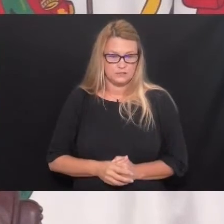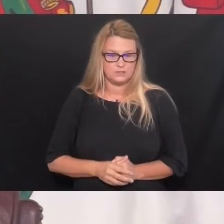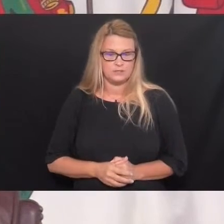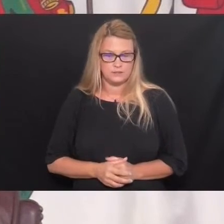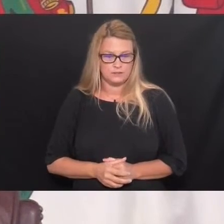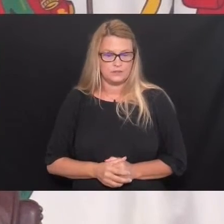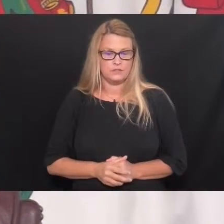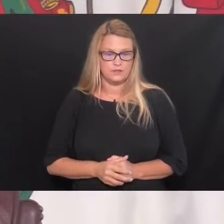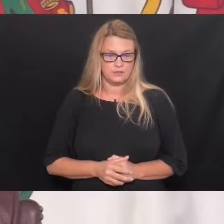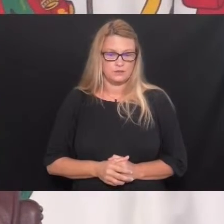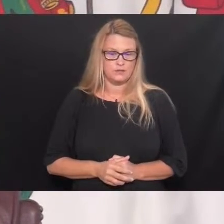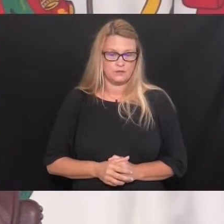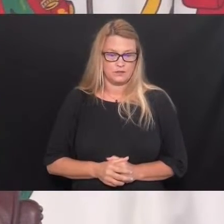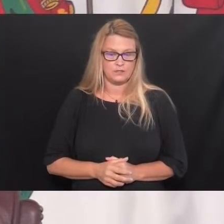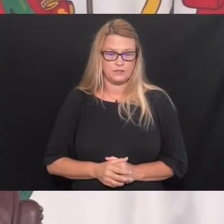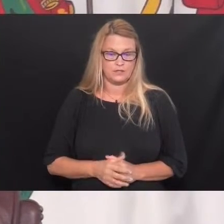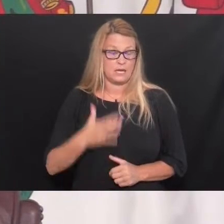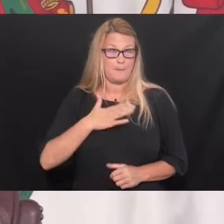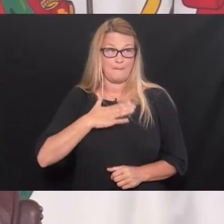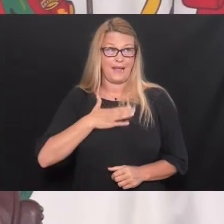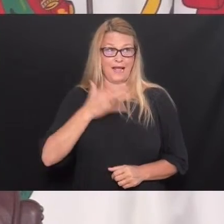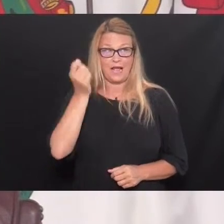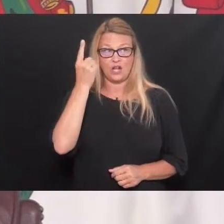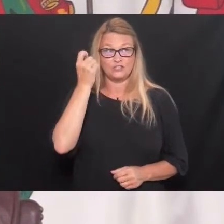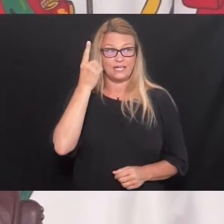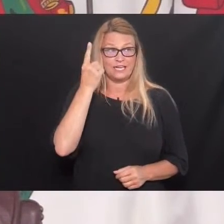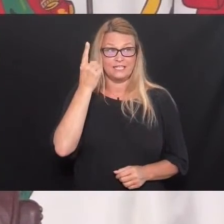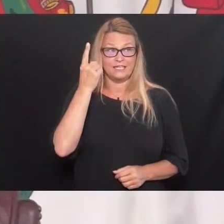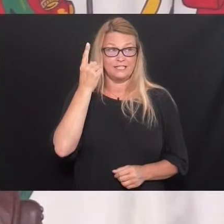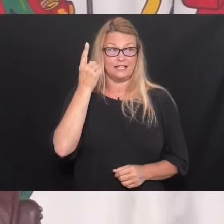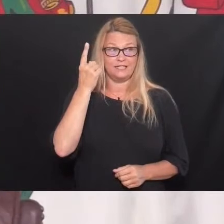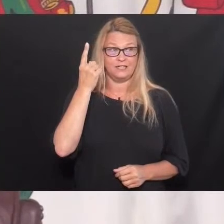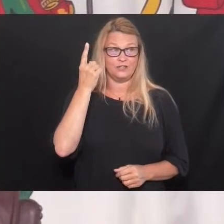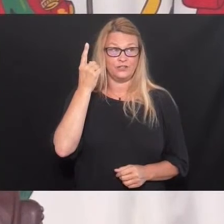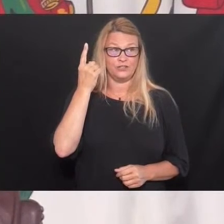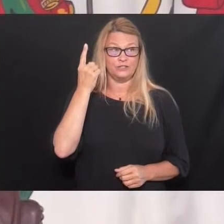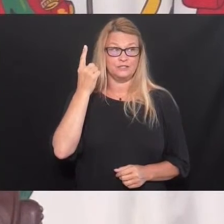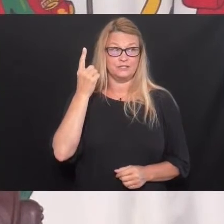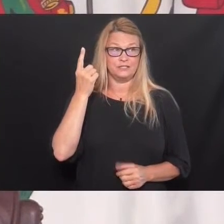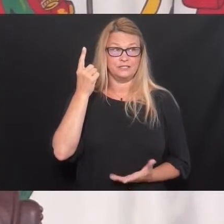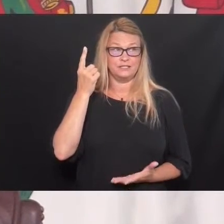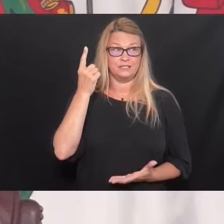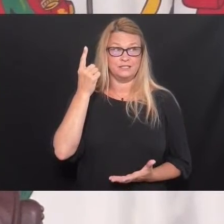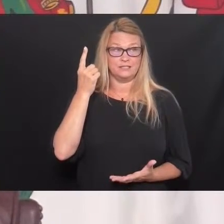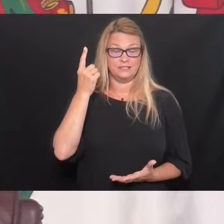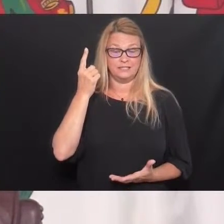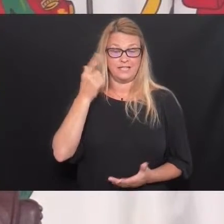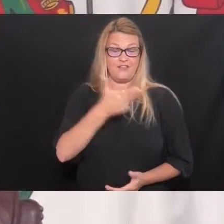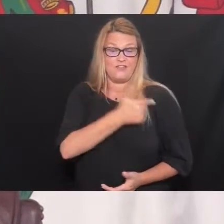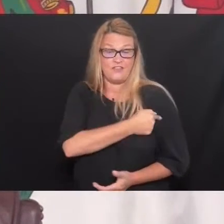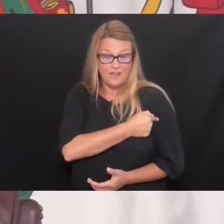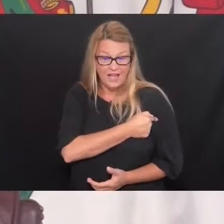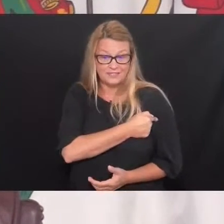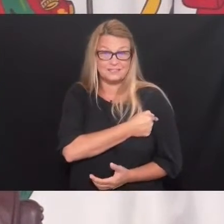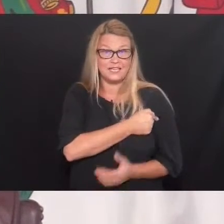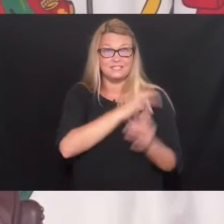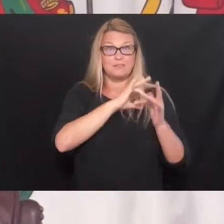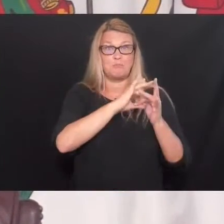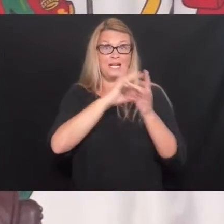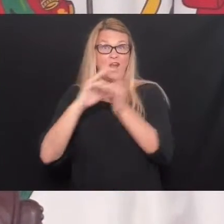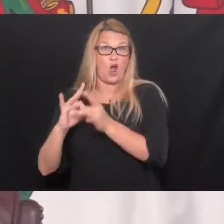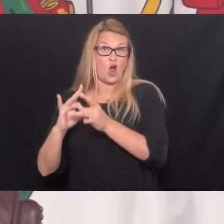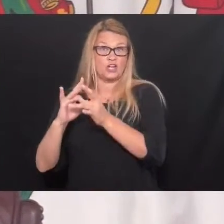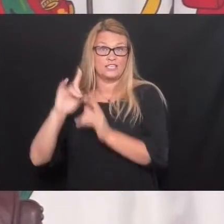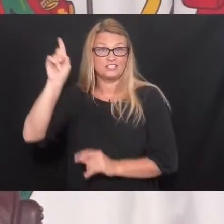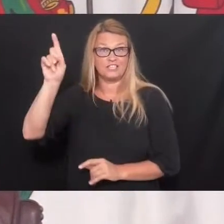is, you know, from what I understand, of all things, the vaccines belong to the